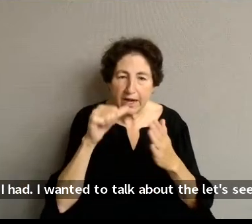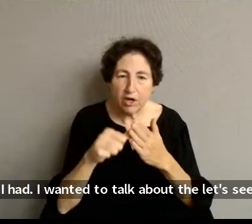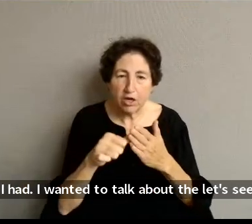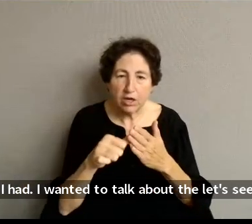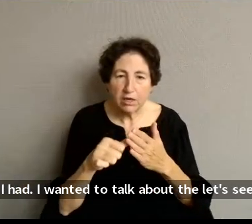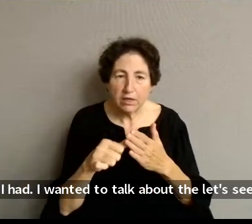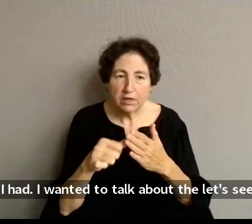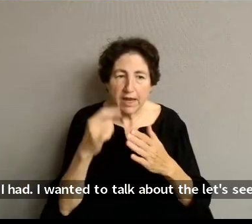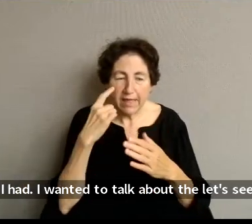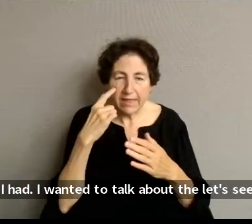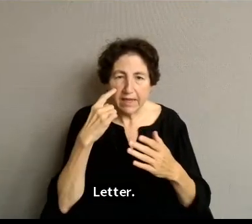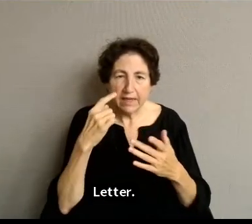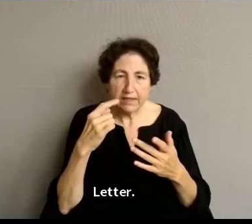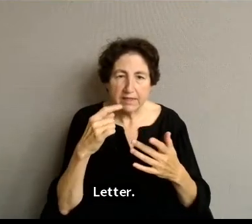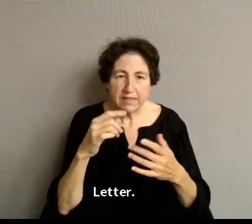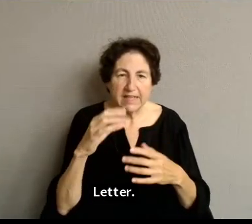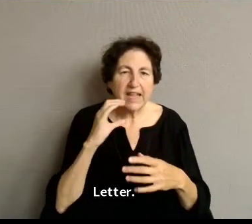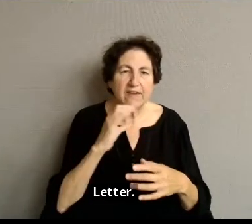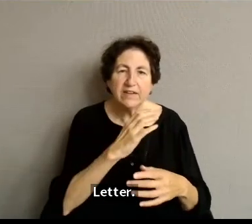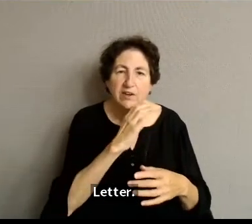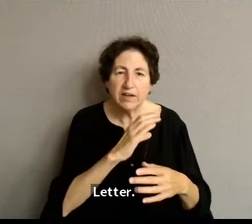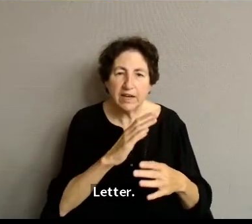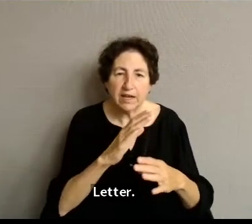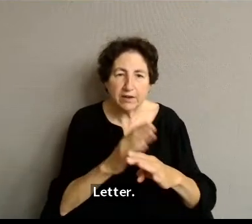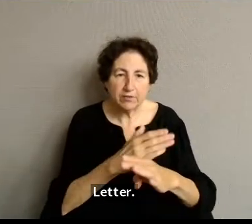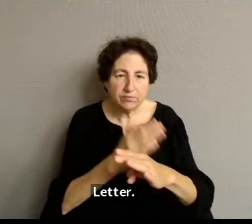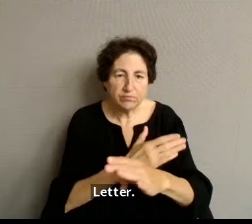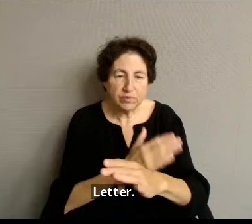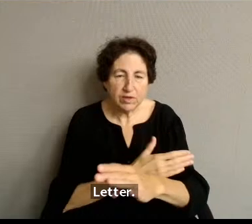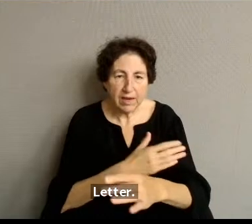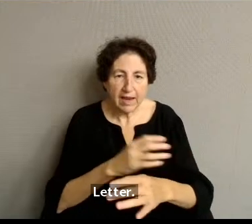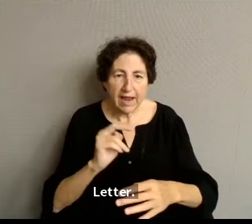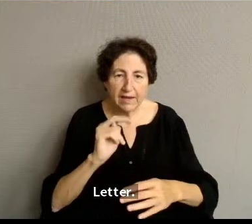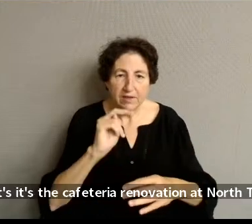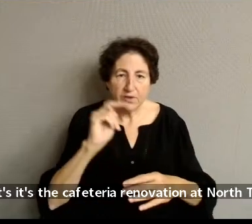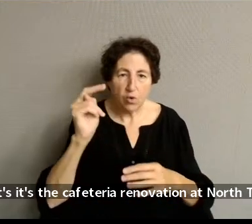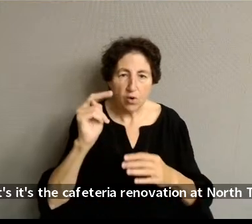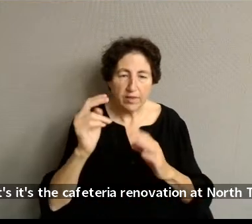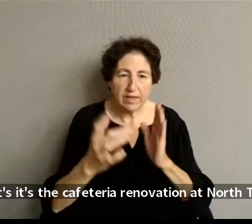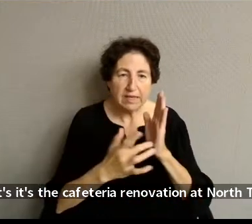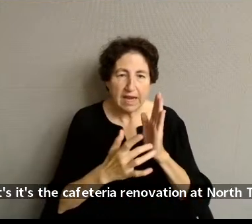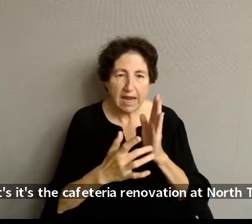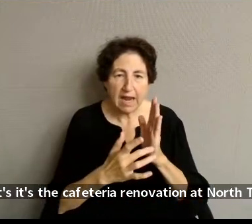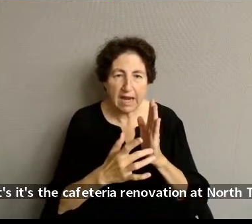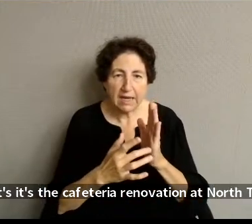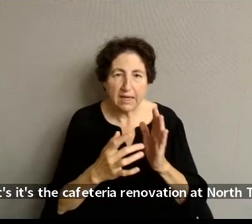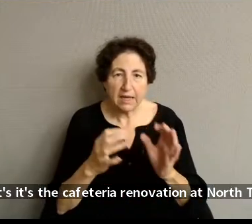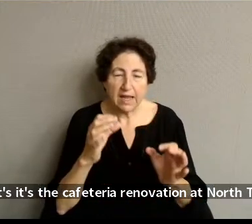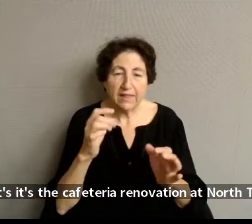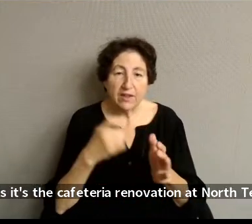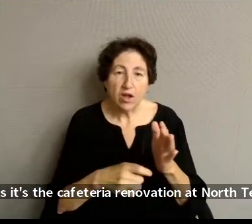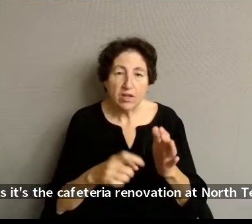I think it's the cafeteria renovation at North Tech, at the cost of